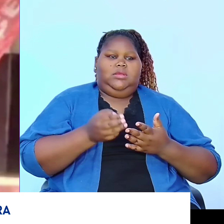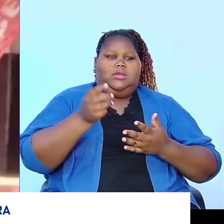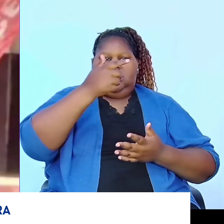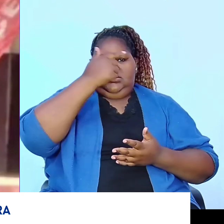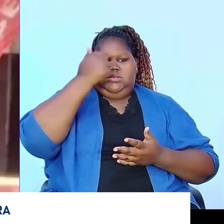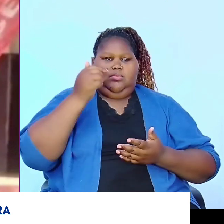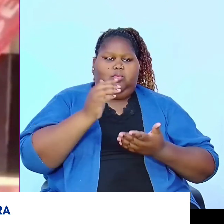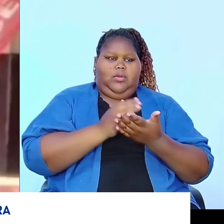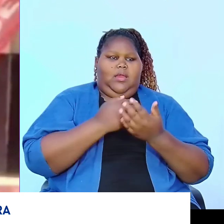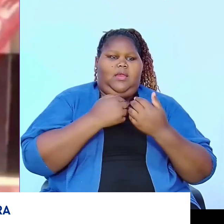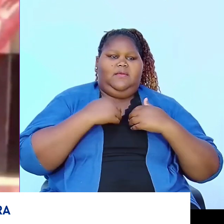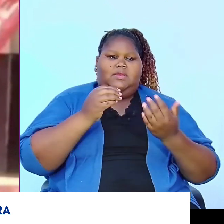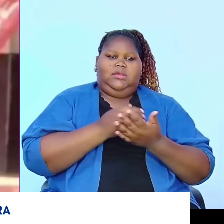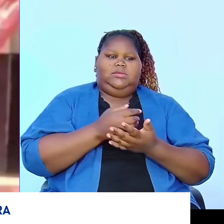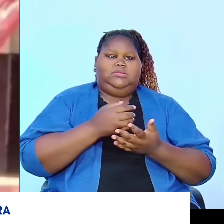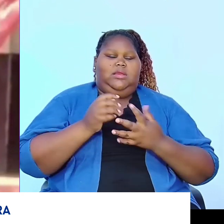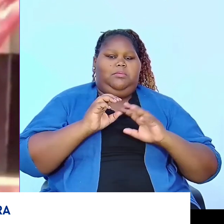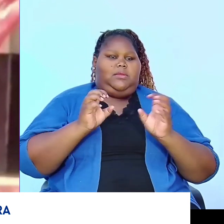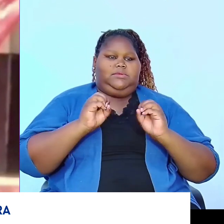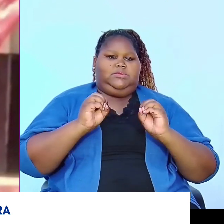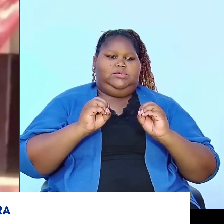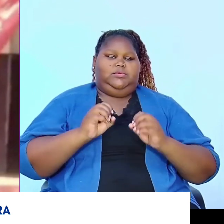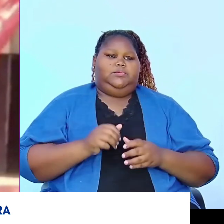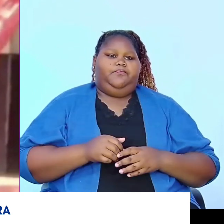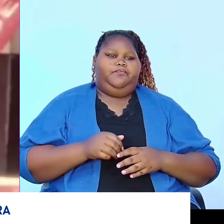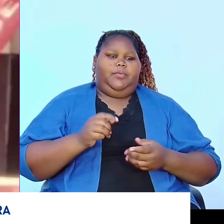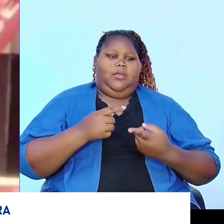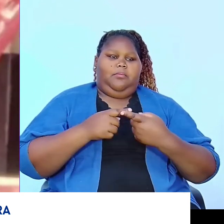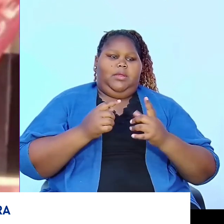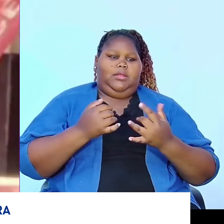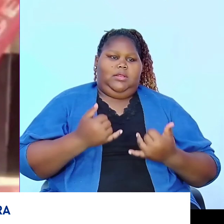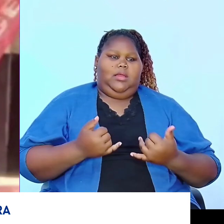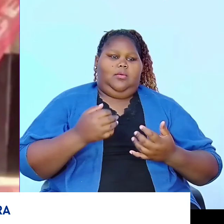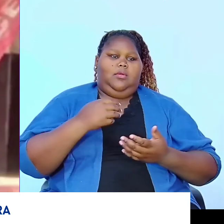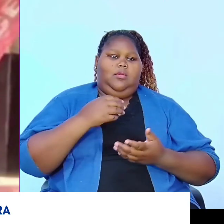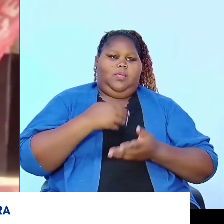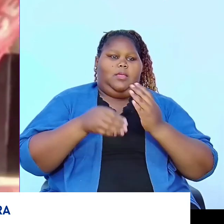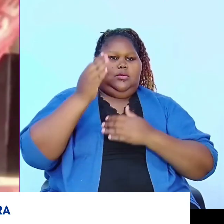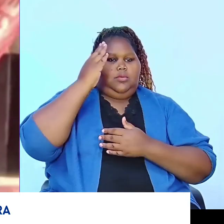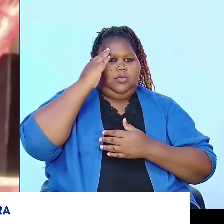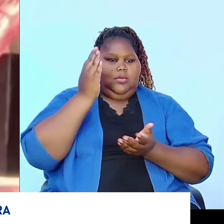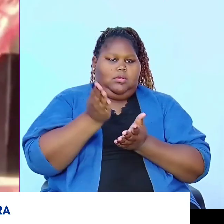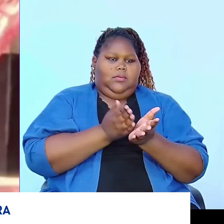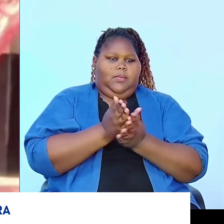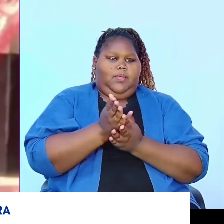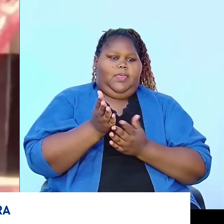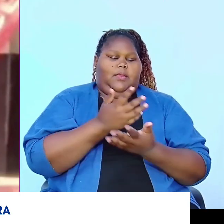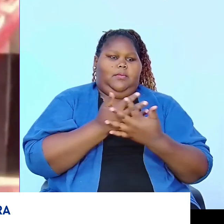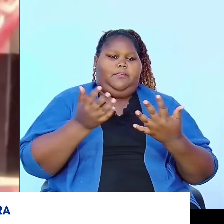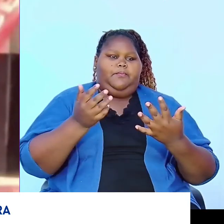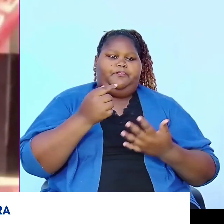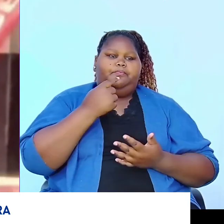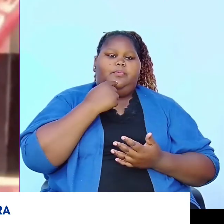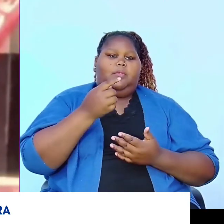don't have. But now we are going to know the right things to make sure that are available